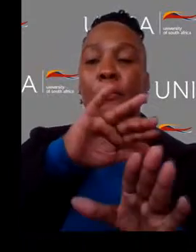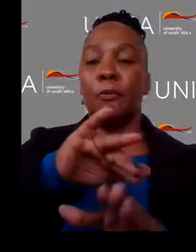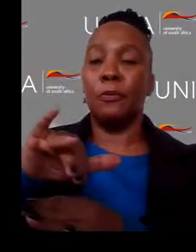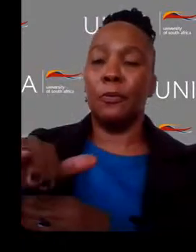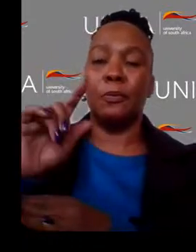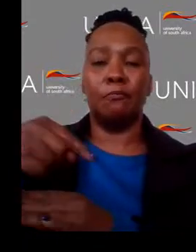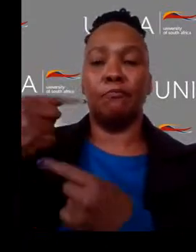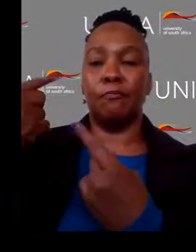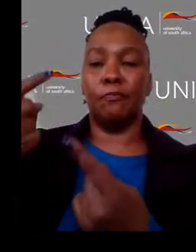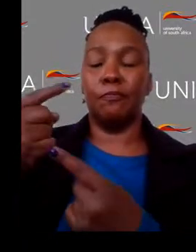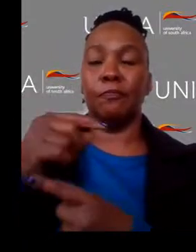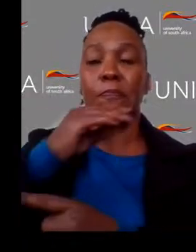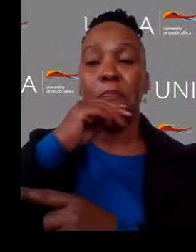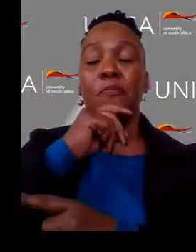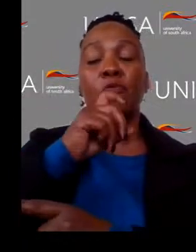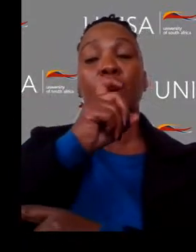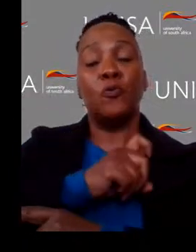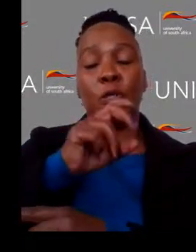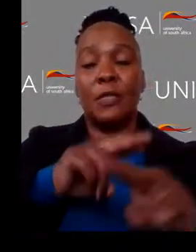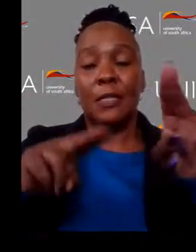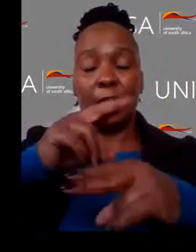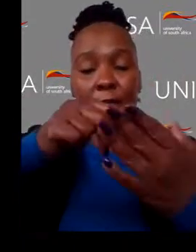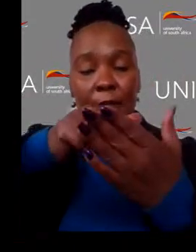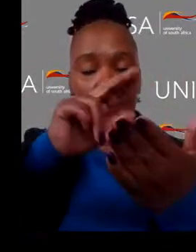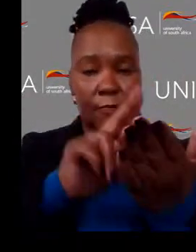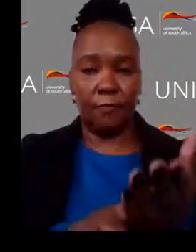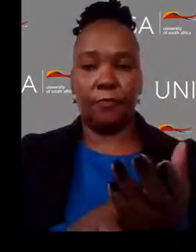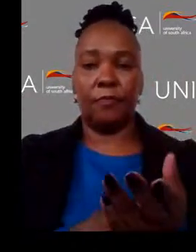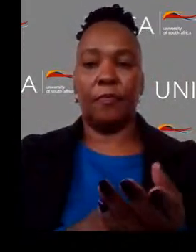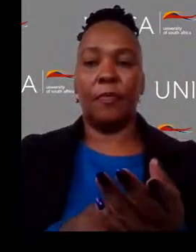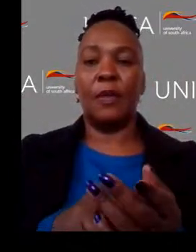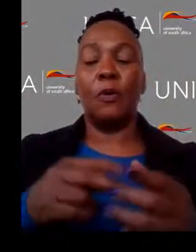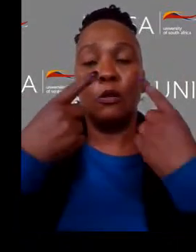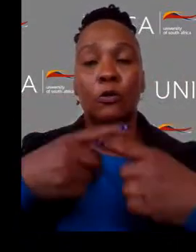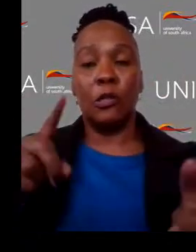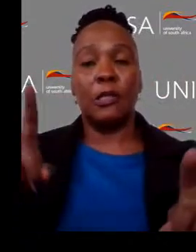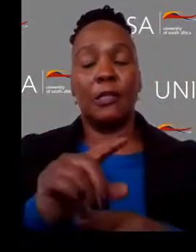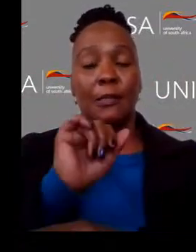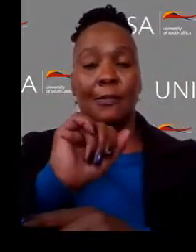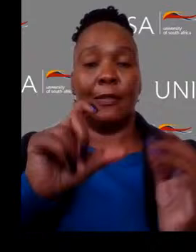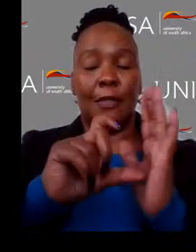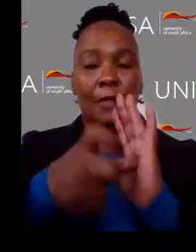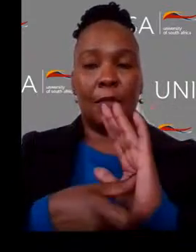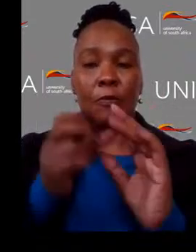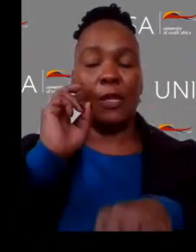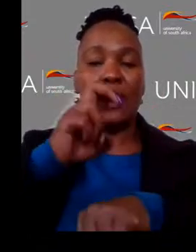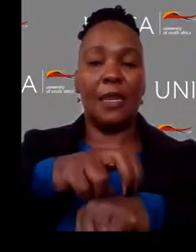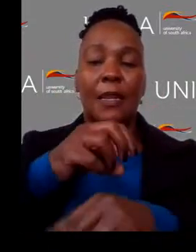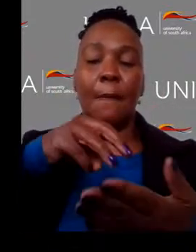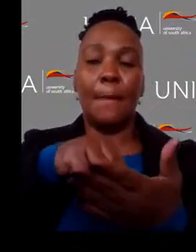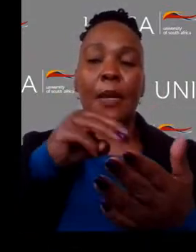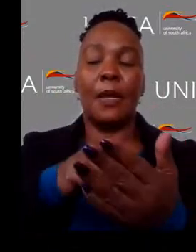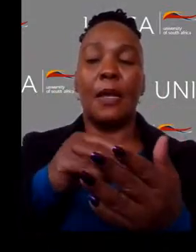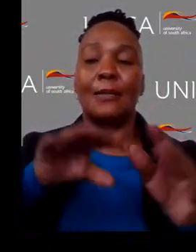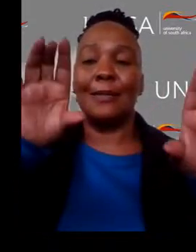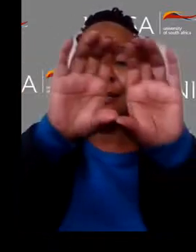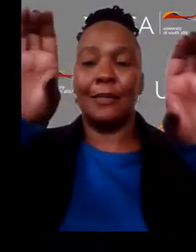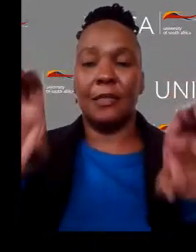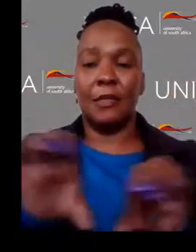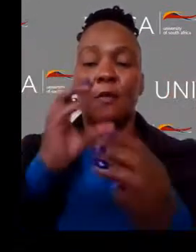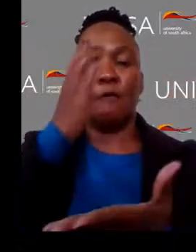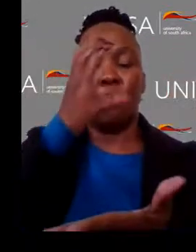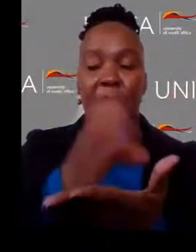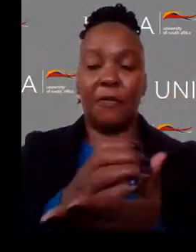proctoring. And again, I must emphasize that when you disclose your disability, we need a medical certificate to confirm